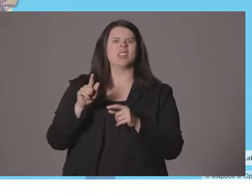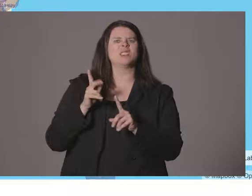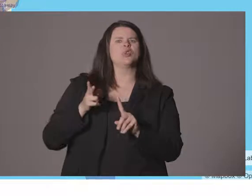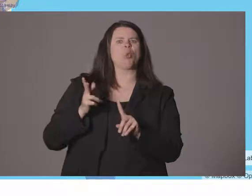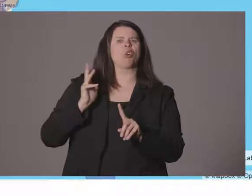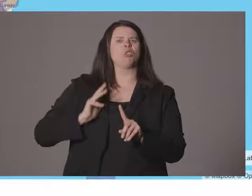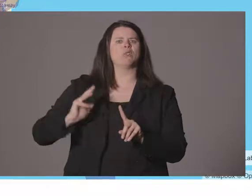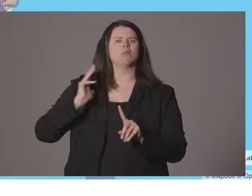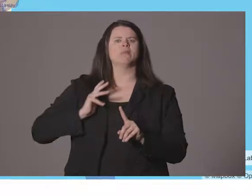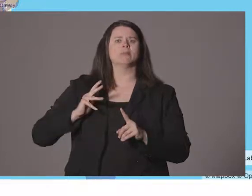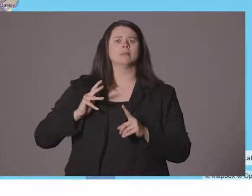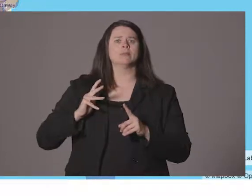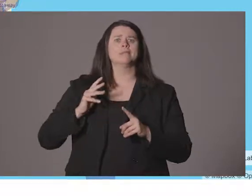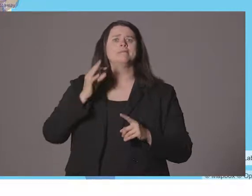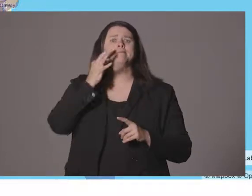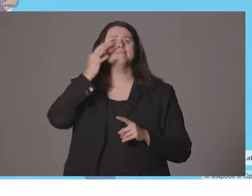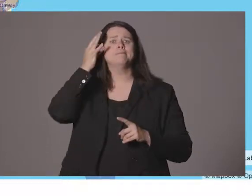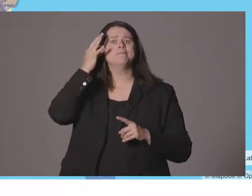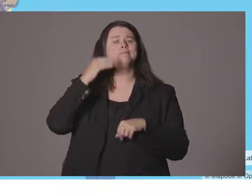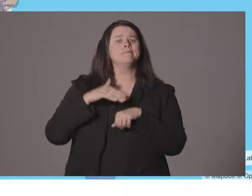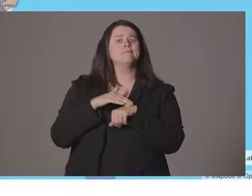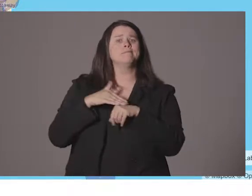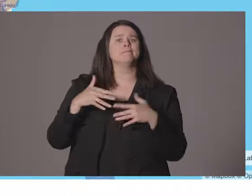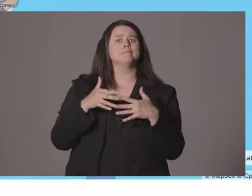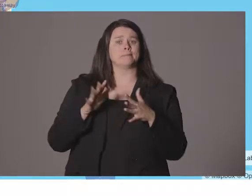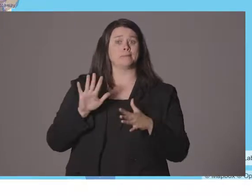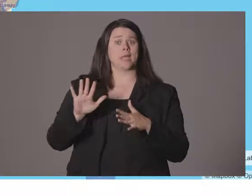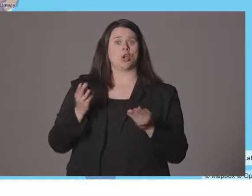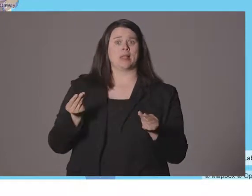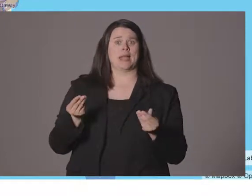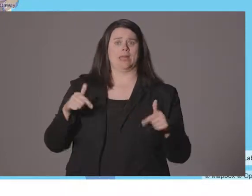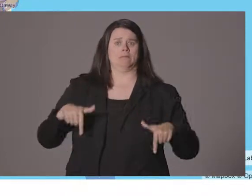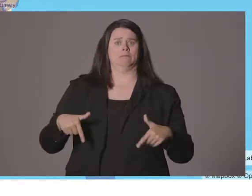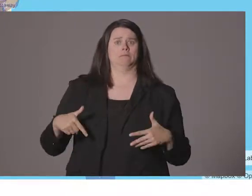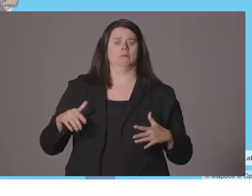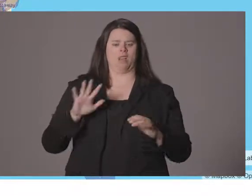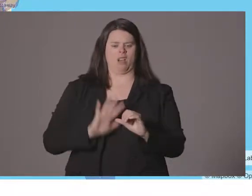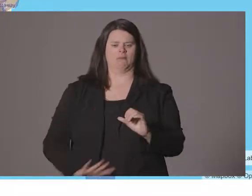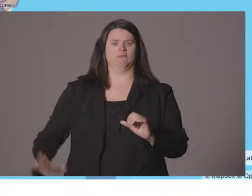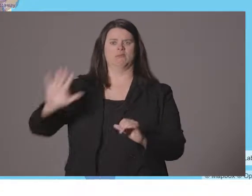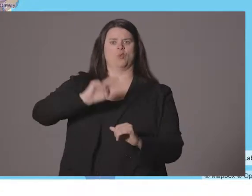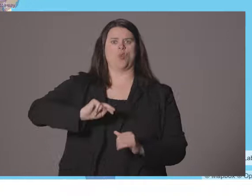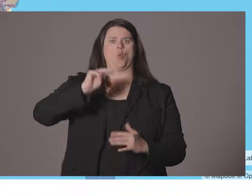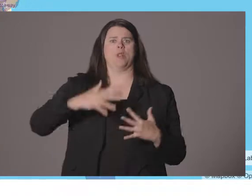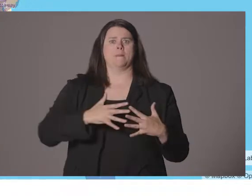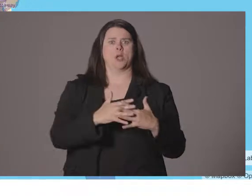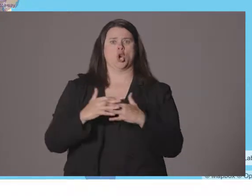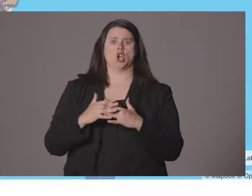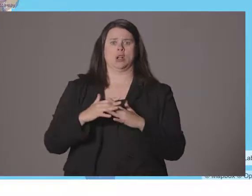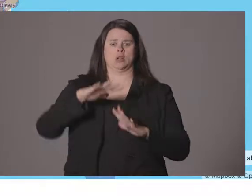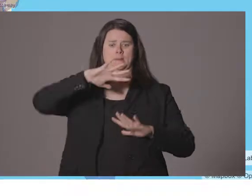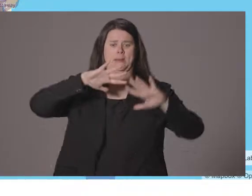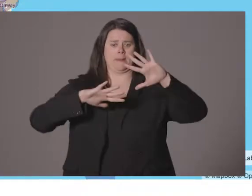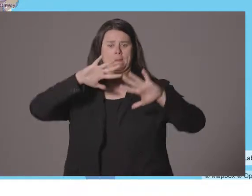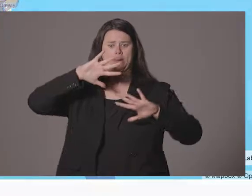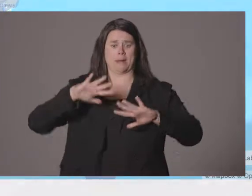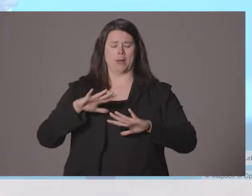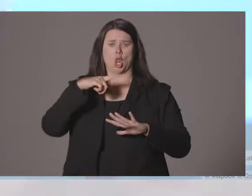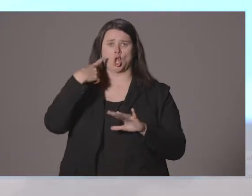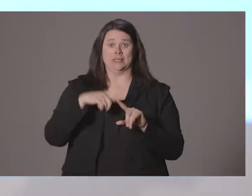there is a different sort of mapping of territory and of boundaries on this map than we often look at